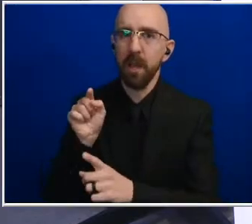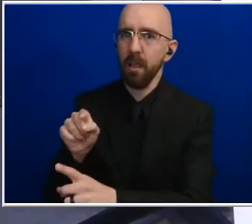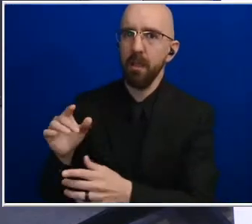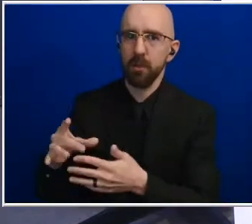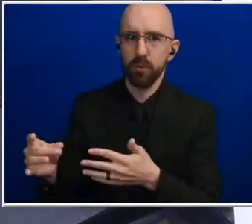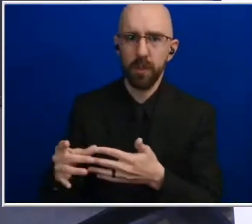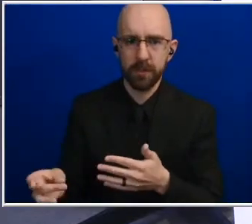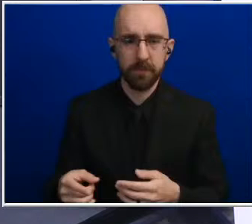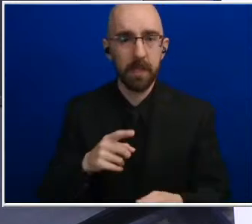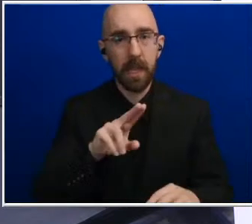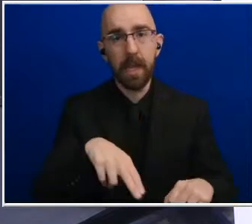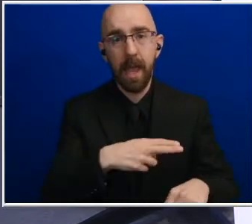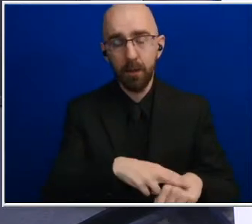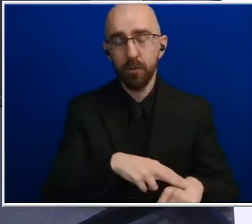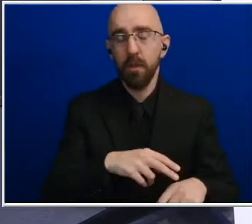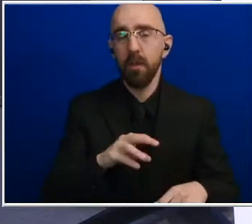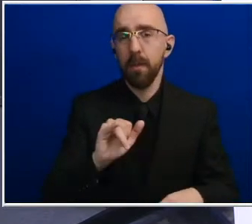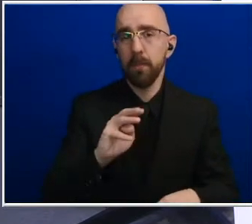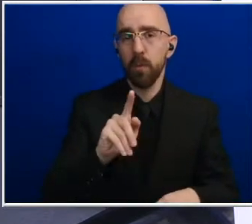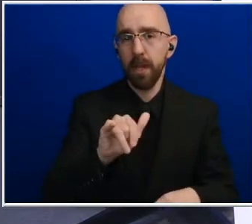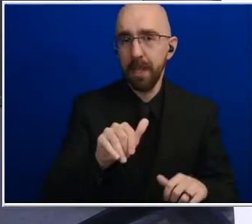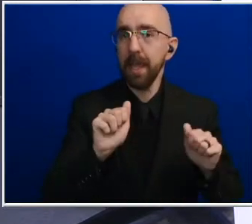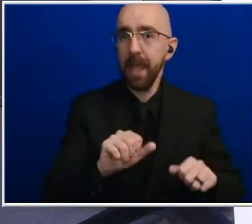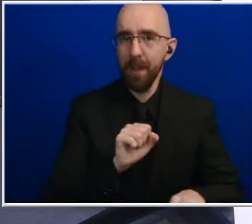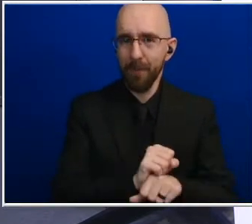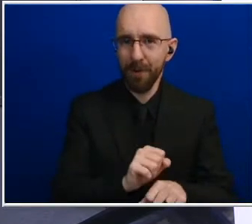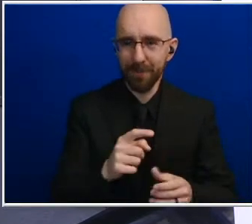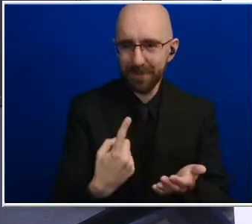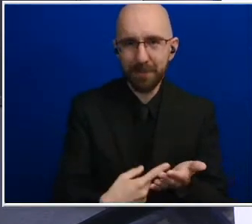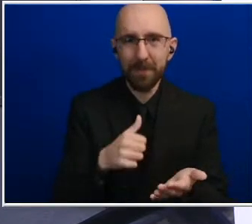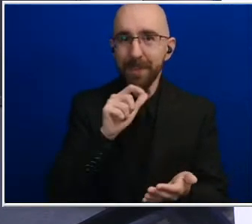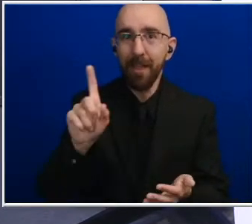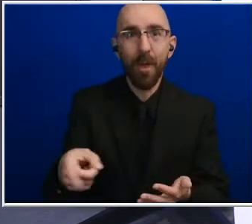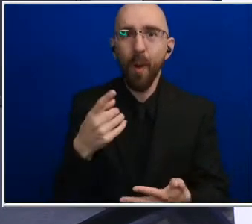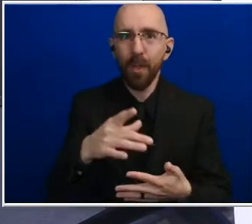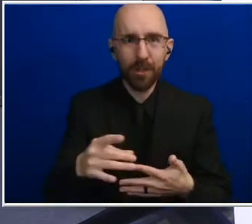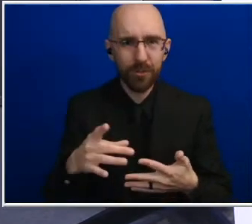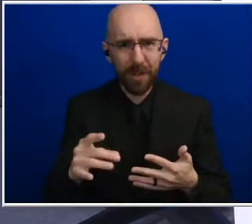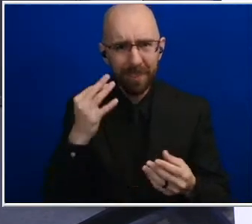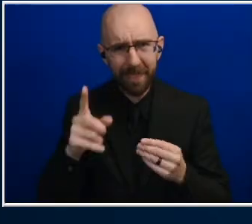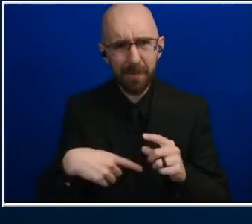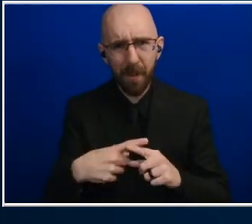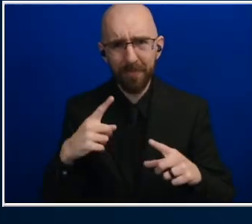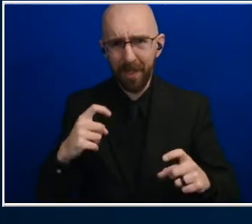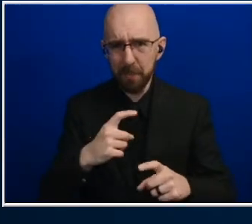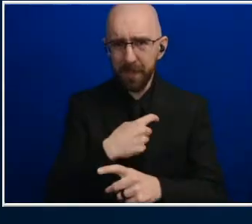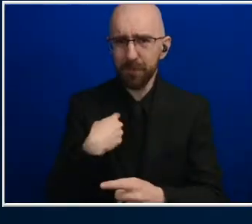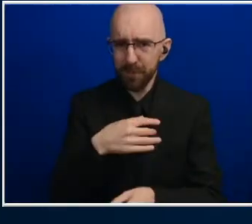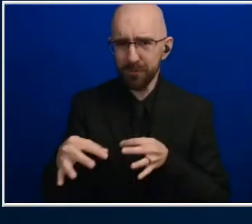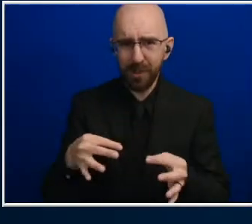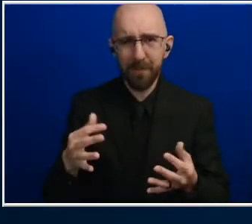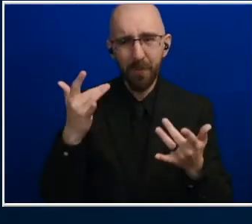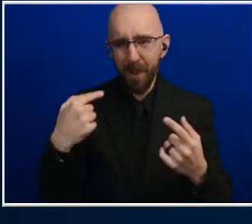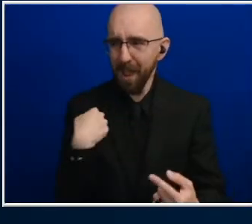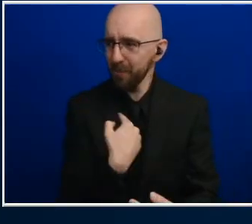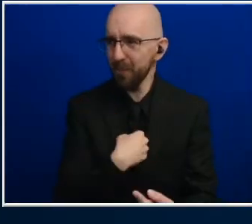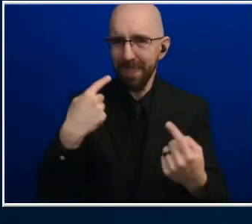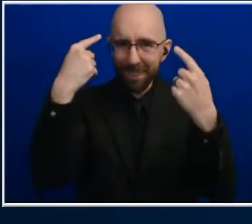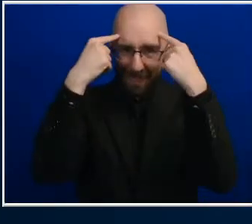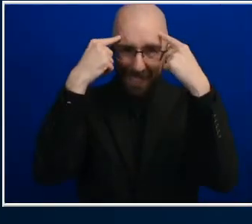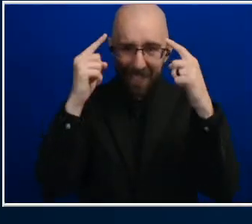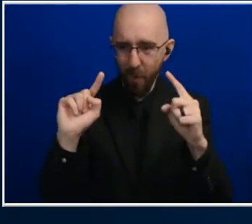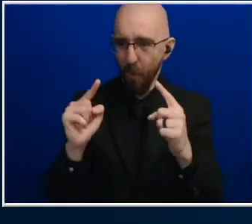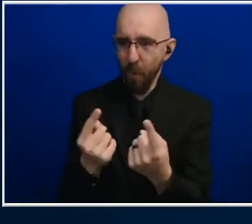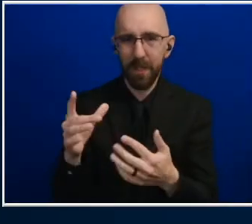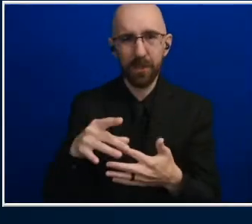but sometimes it's not the only choice. If you think about the complications that we've described, why are we thinking that its only choice is that?